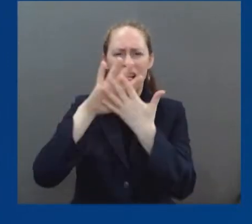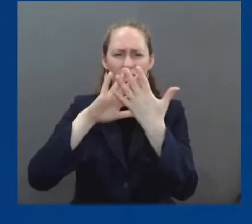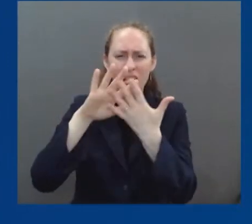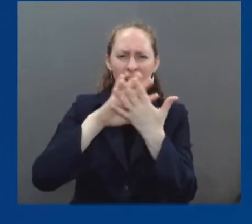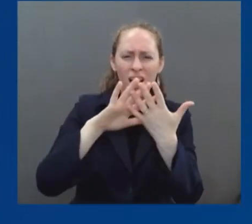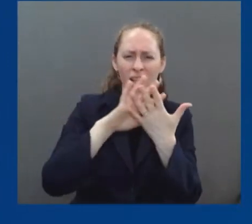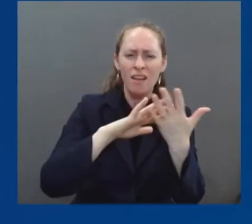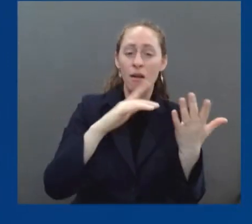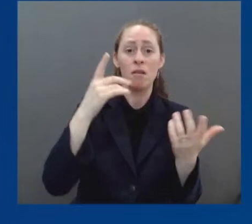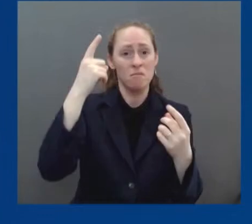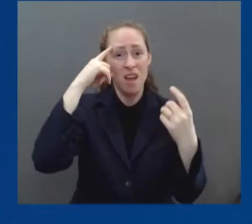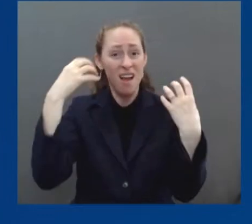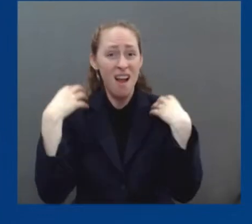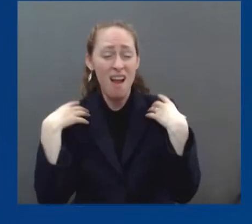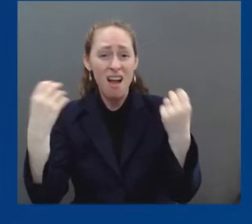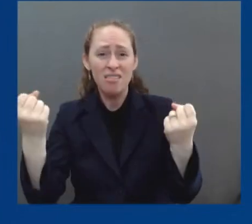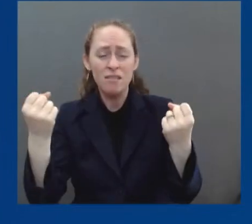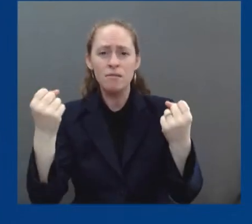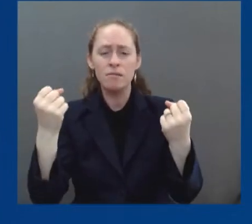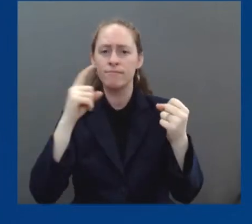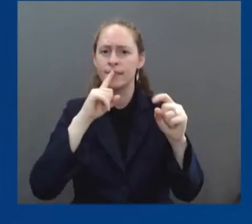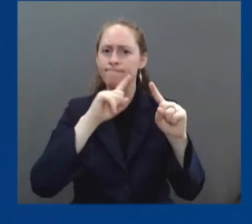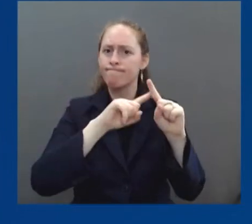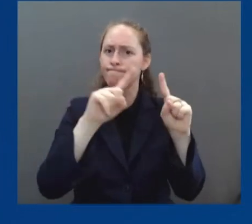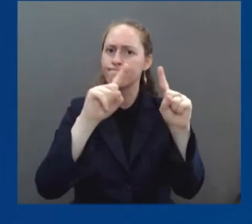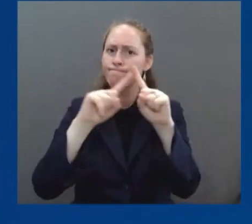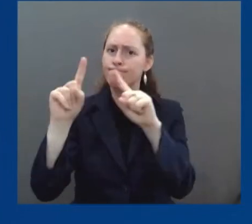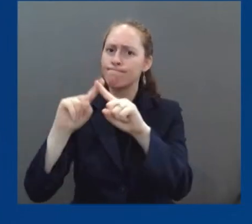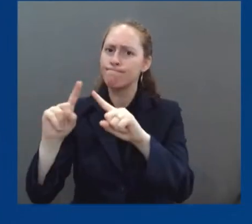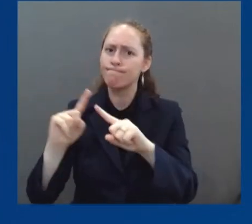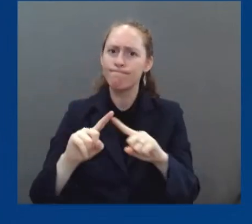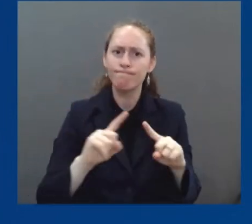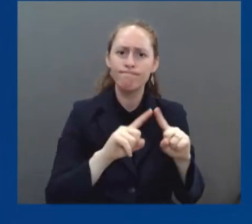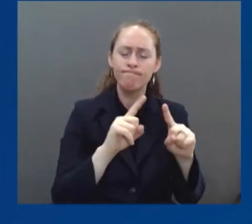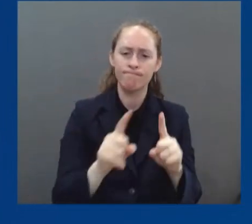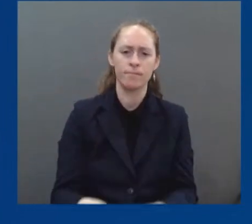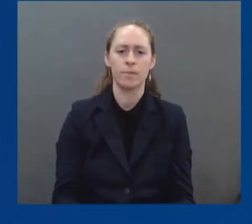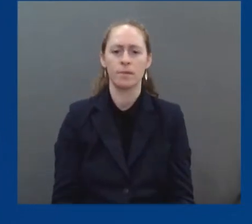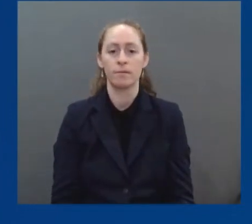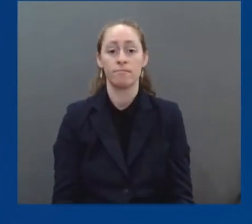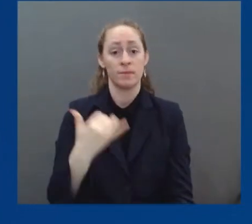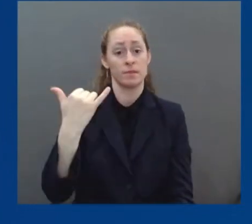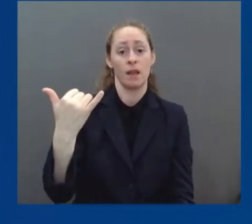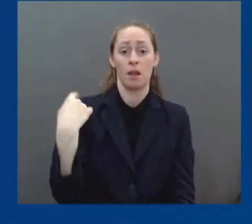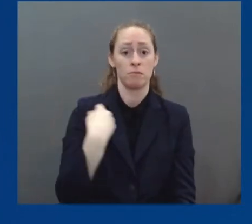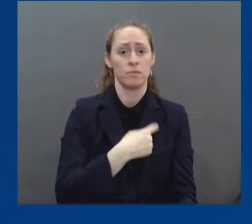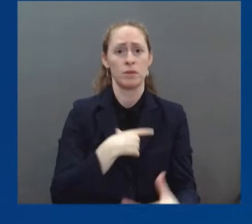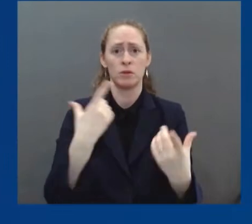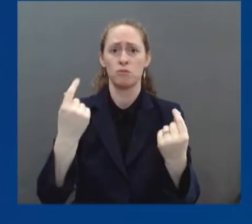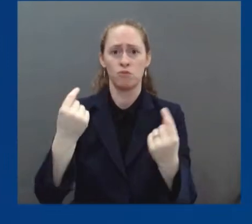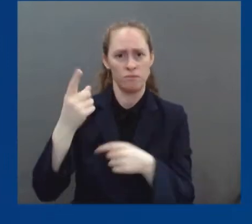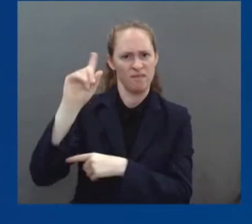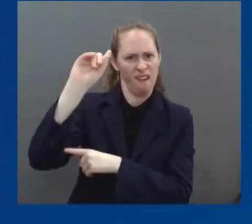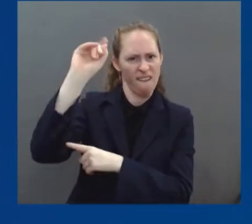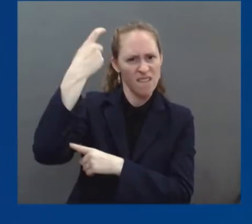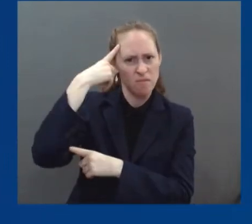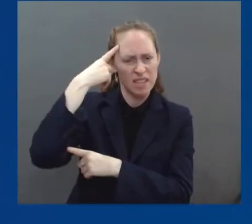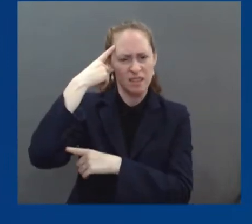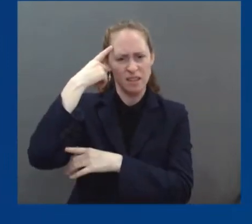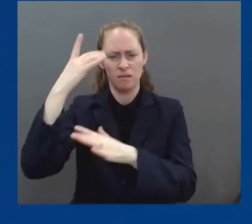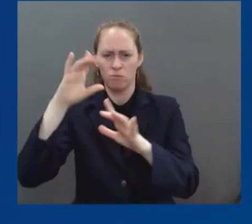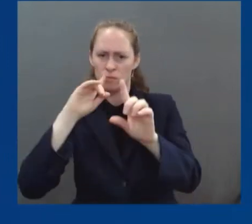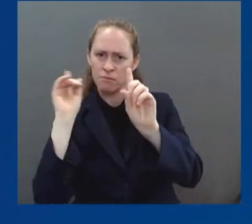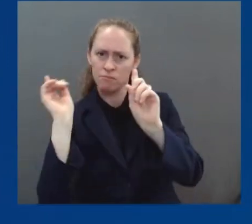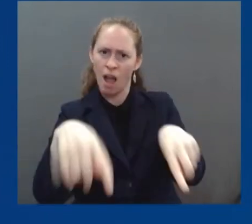government-wide response to long COVID, focused on 3 main goals: improving care, services, and other